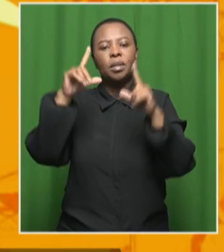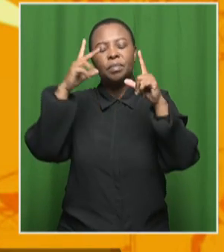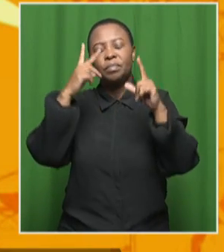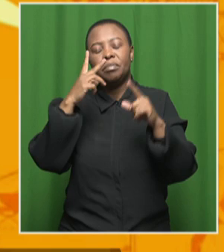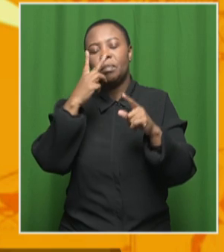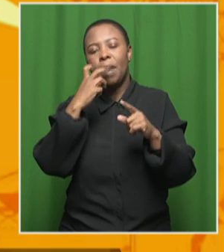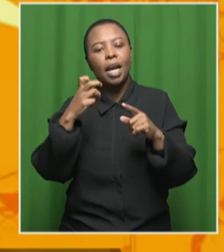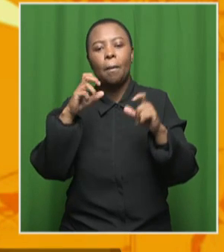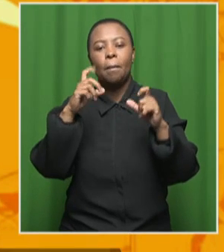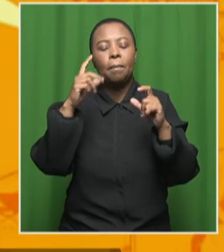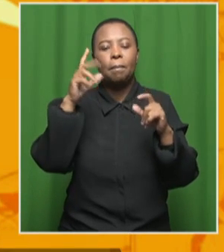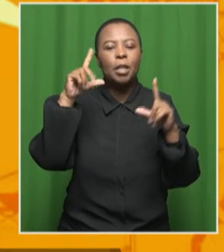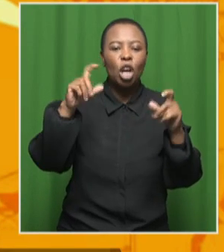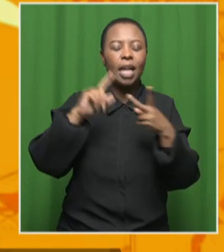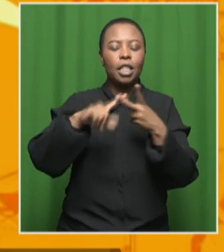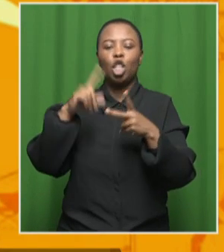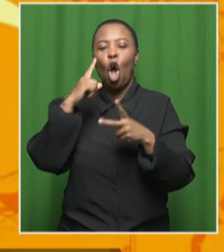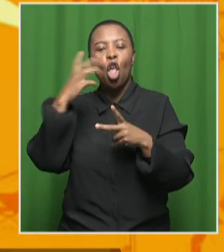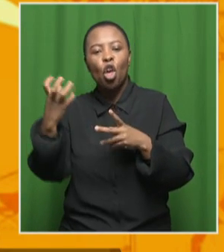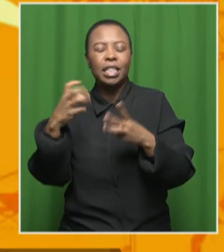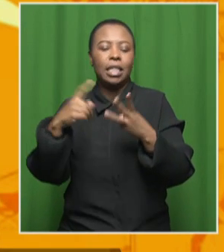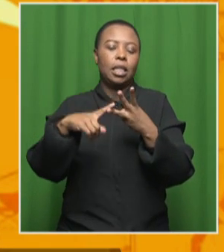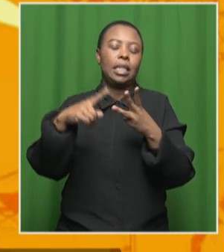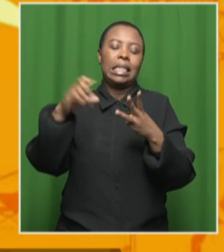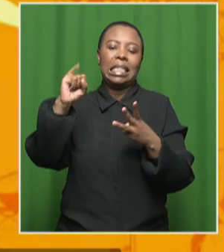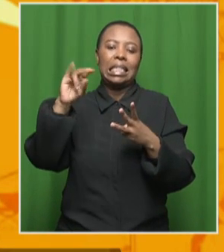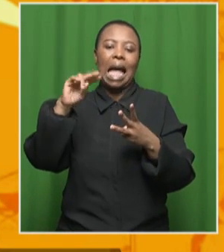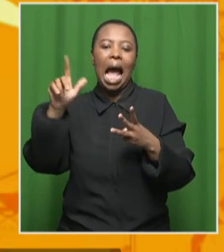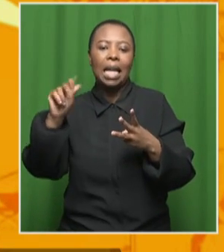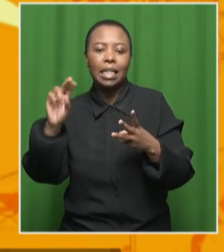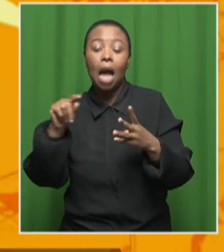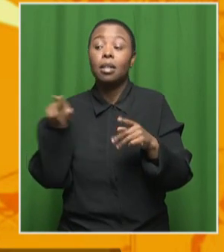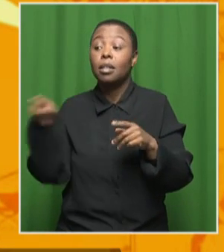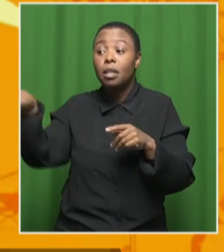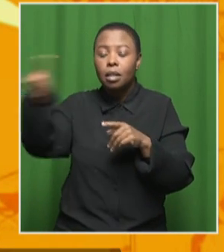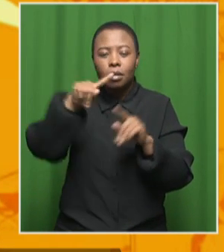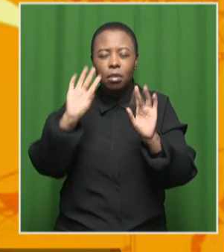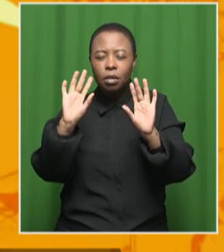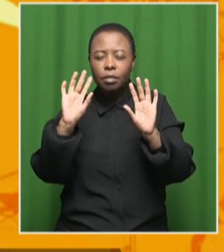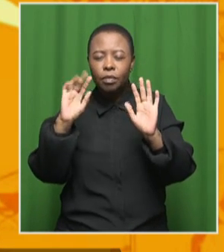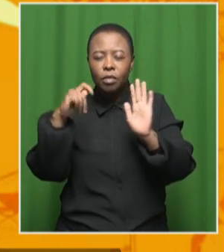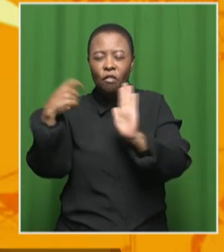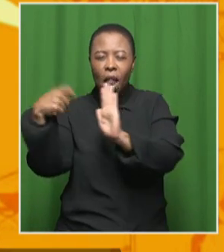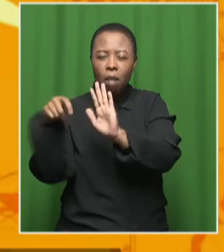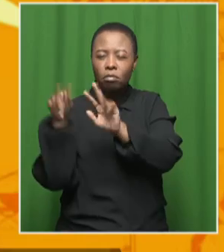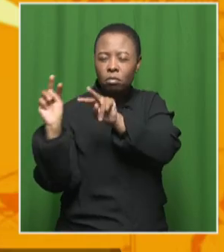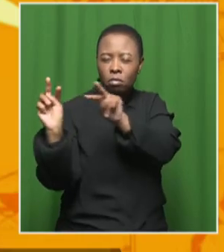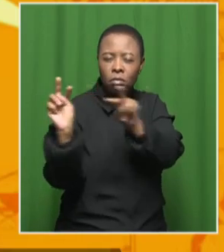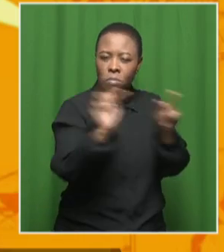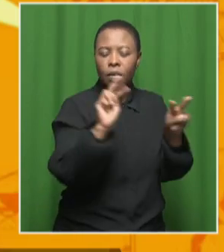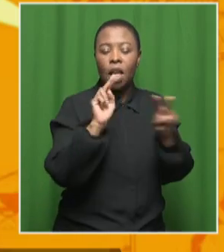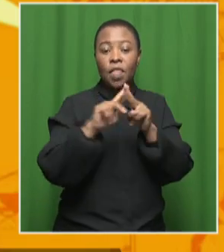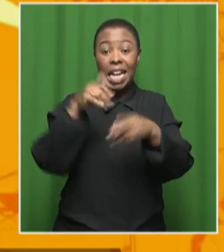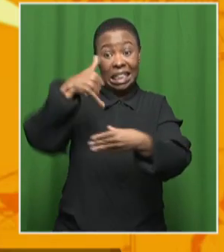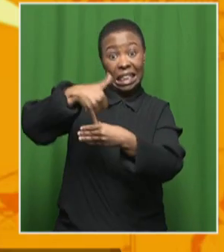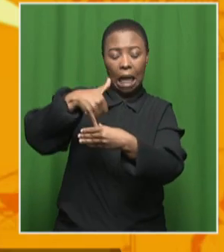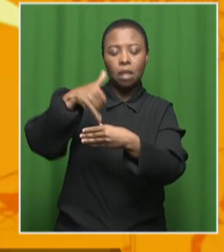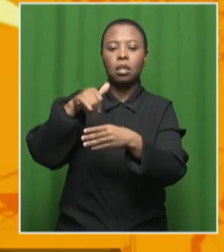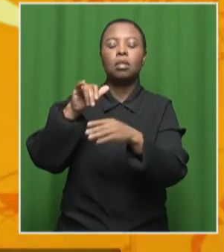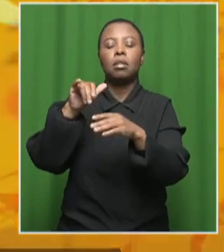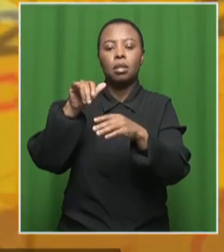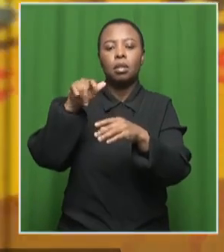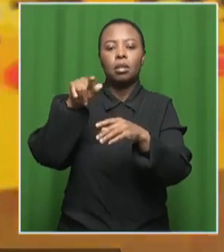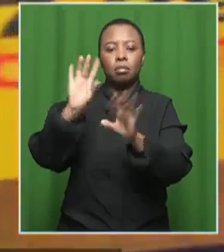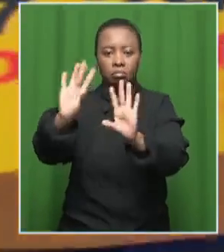Onion Productions, and Sisanda Henna Films, who are going to be watching these films and selecting interns that they're going to bring onto their